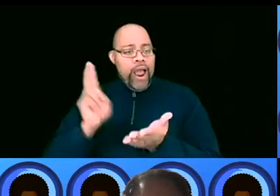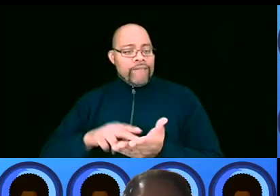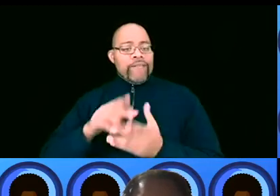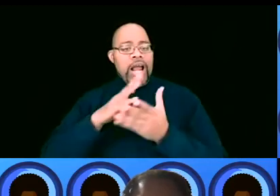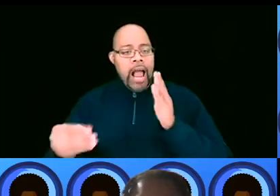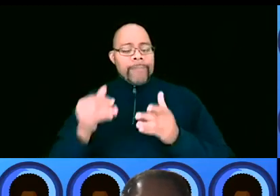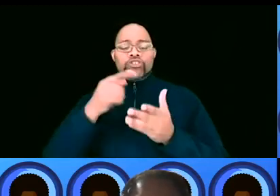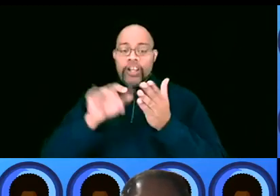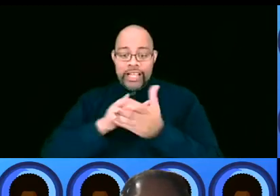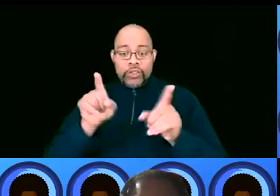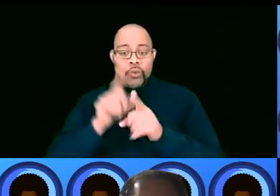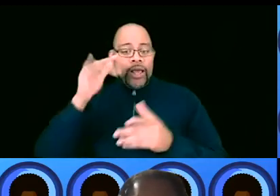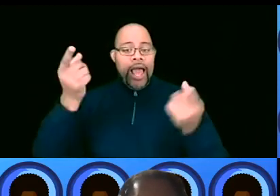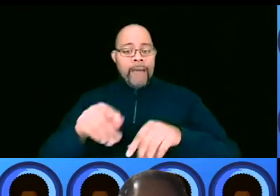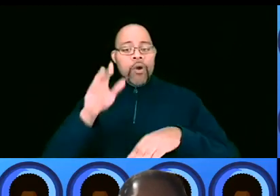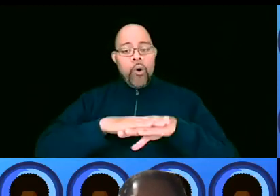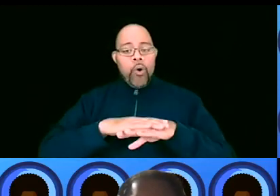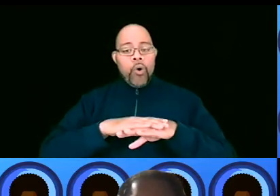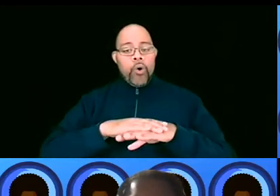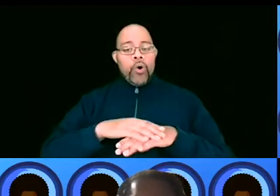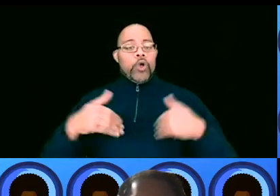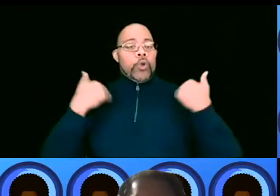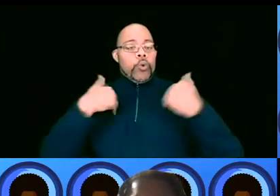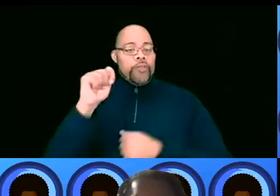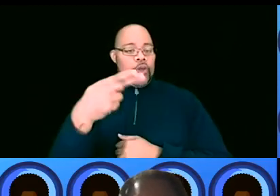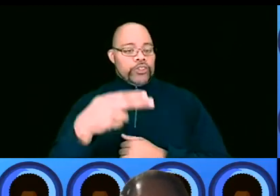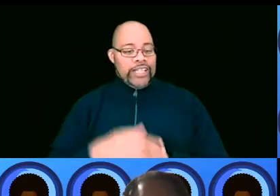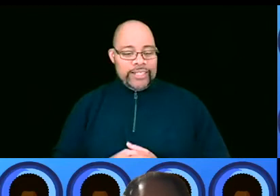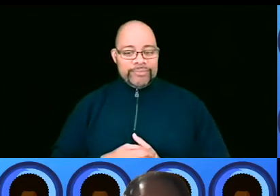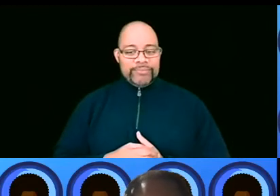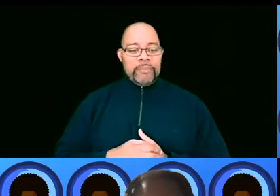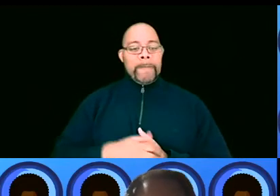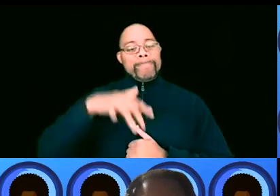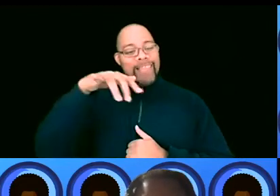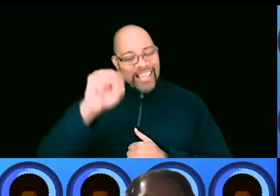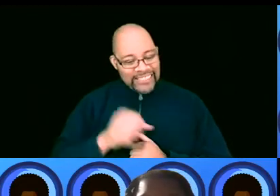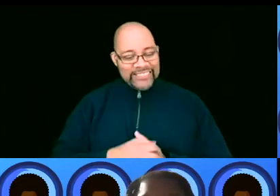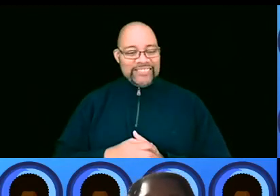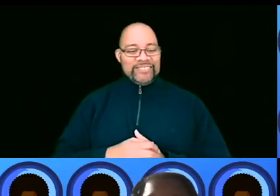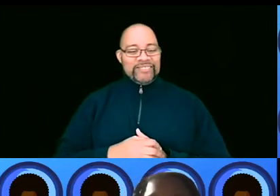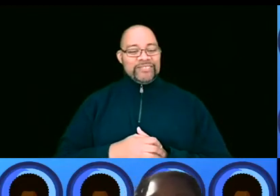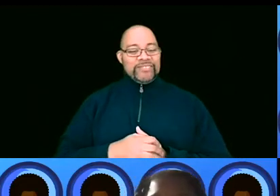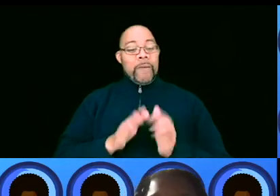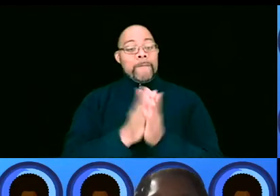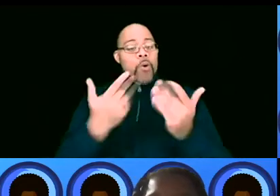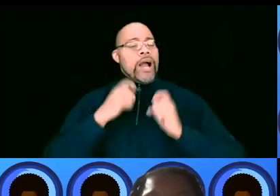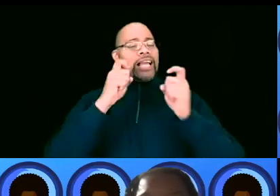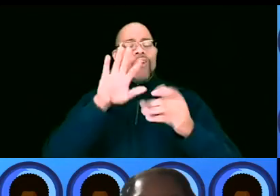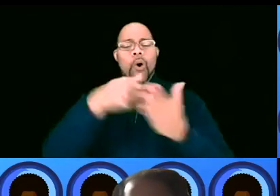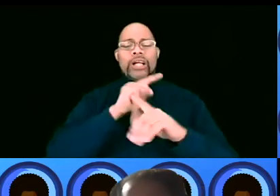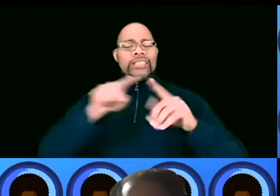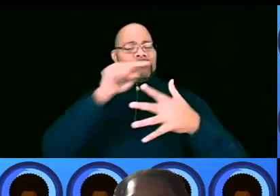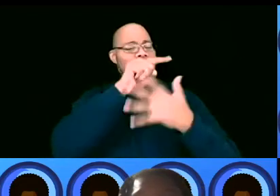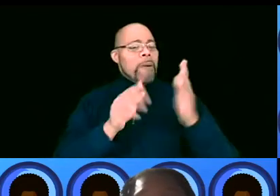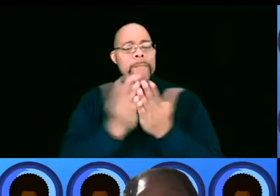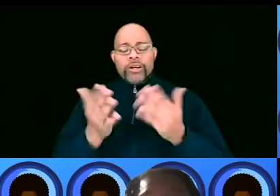as well. And that'll be happening on the Youth Thursday. Yes, books. We're giving out all types of books